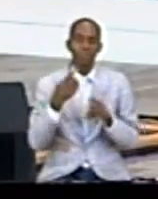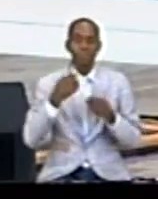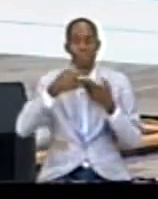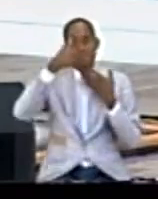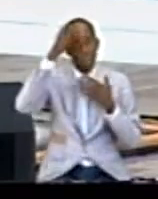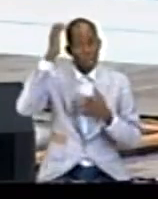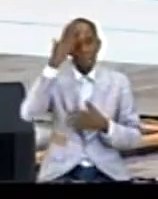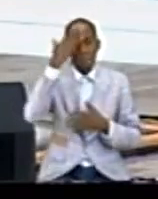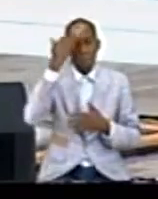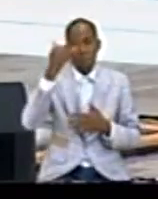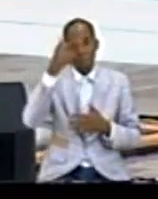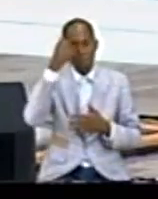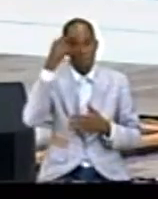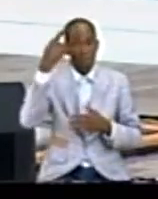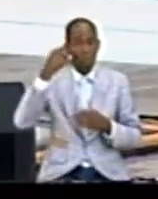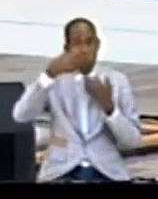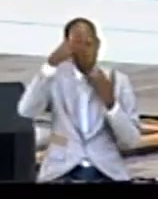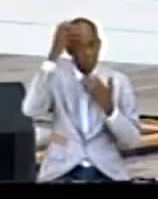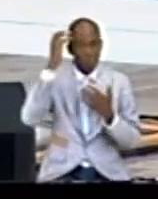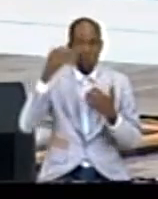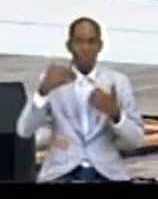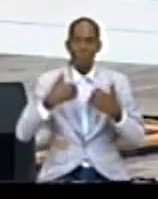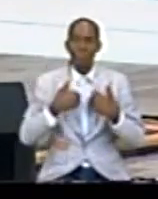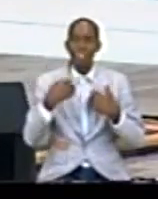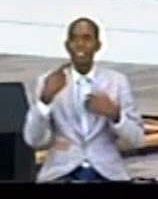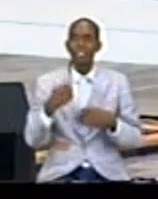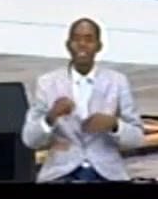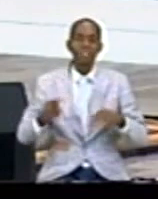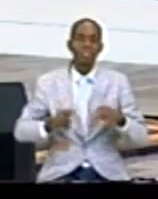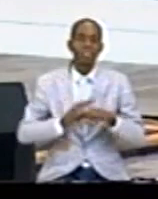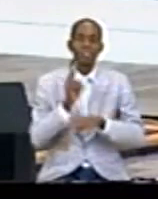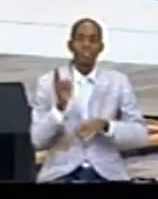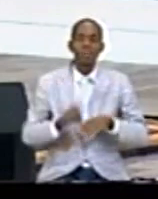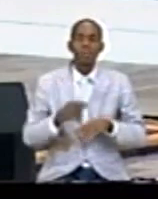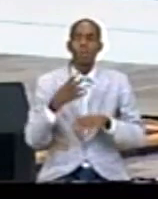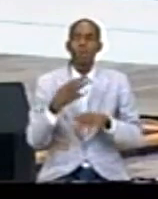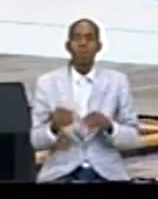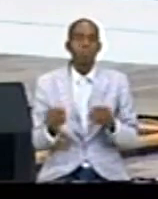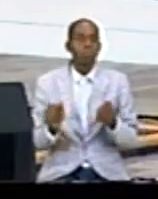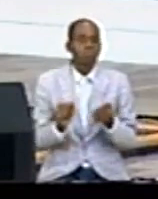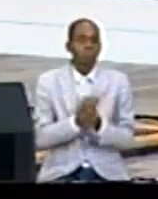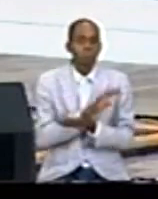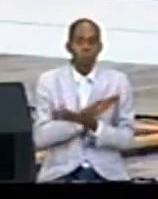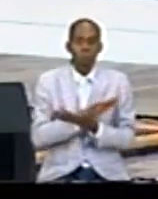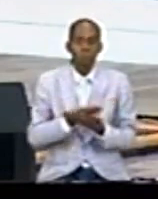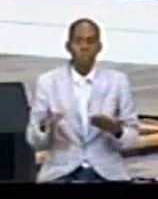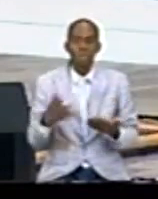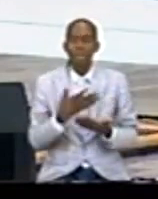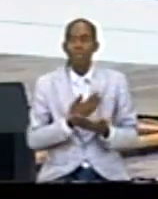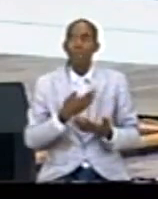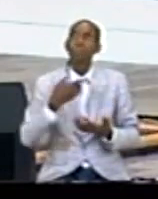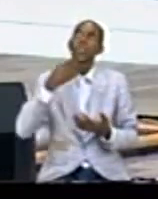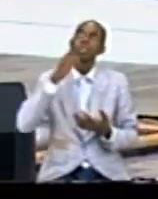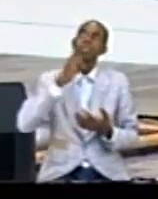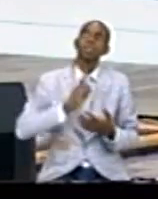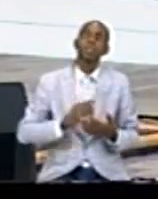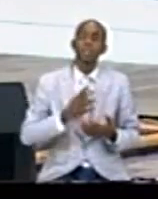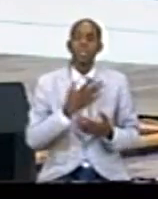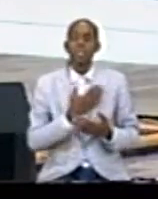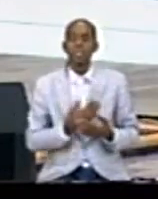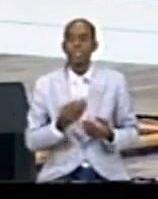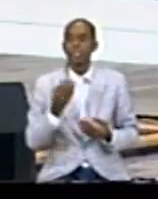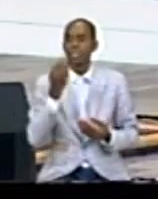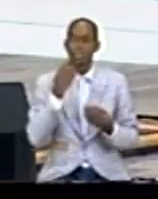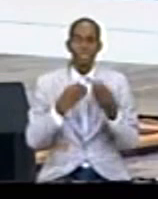lion has the nature of devouring and destroying and slaying